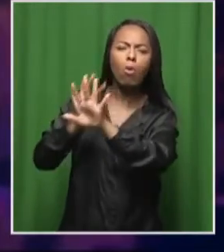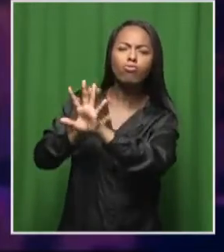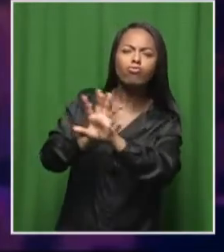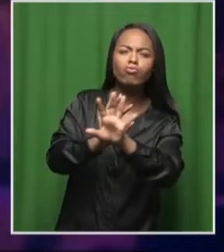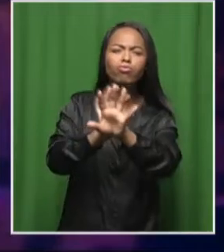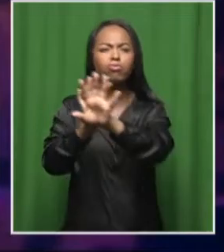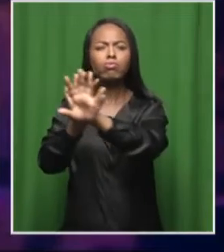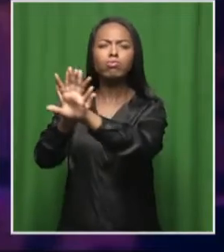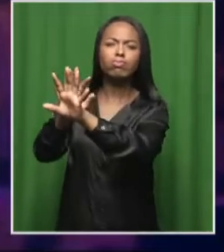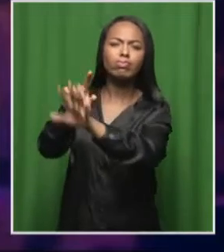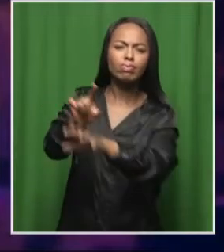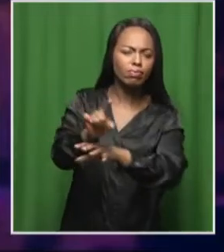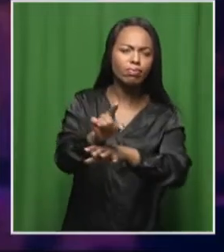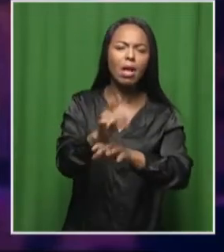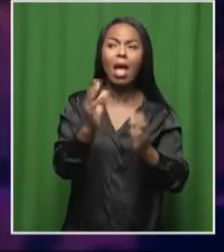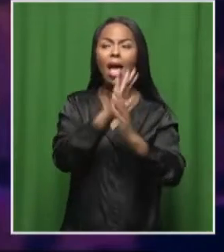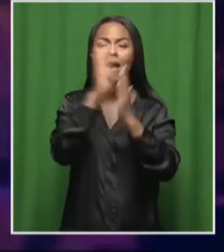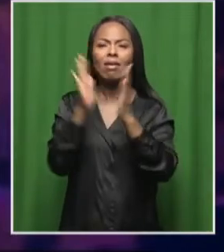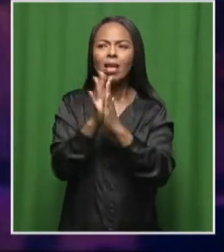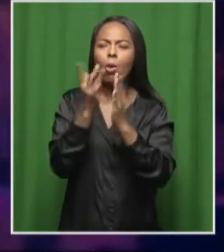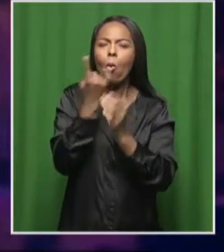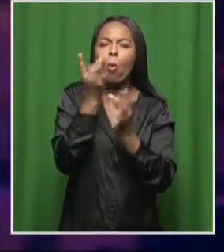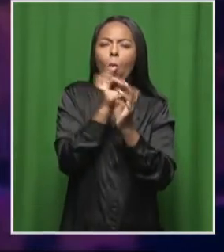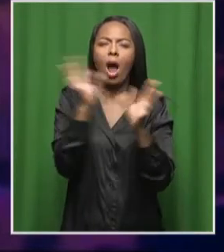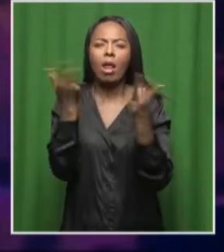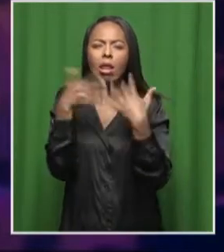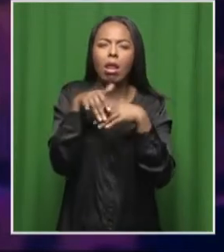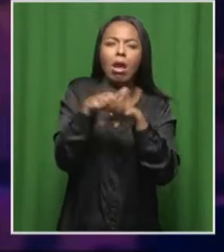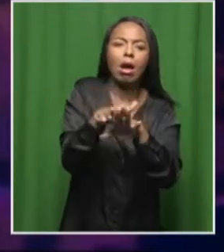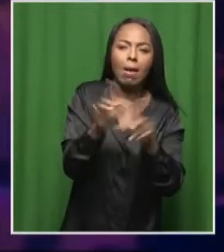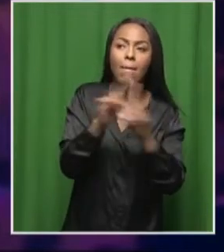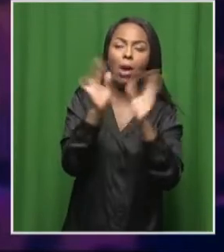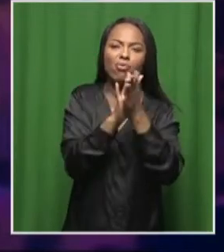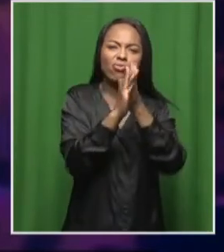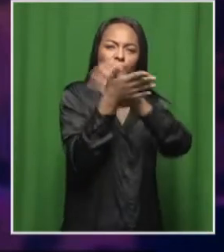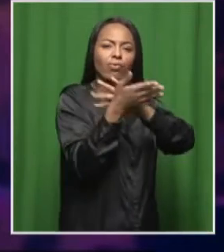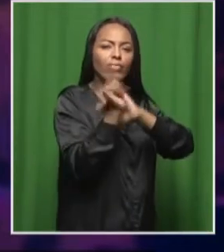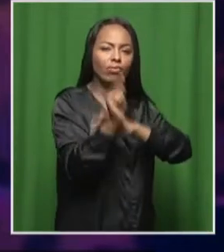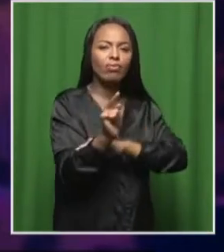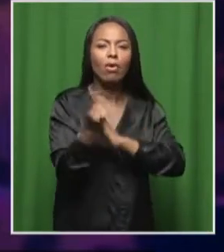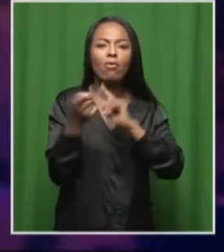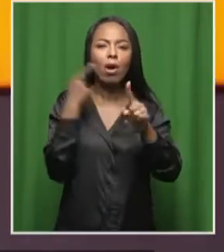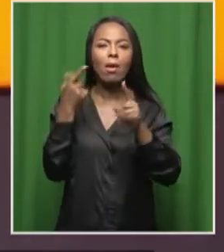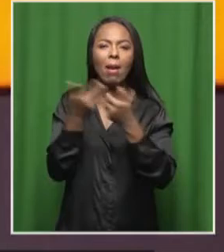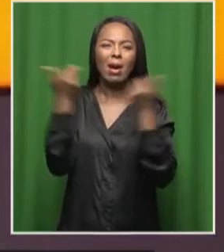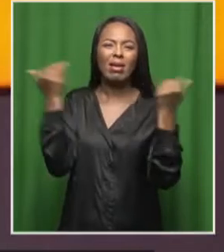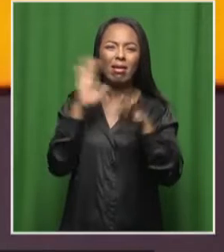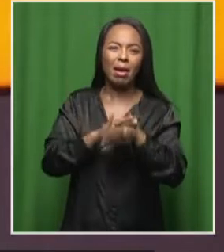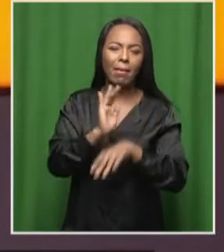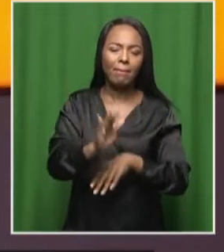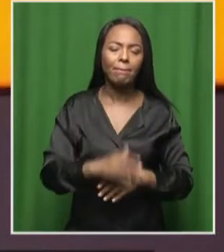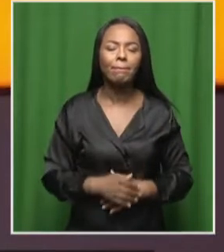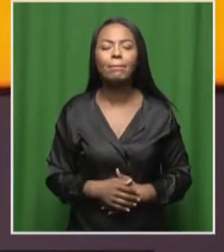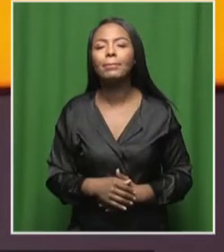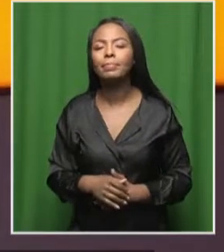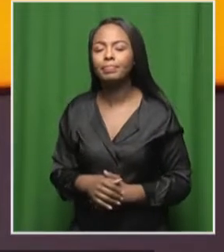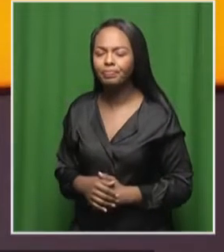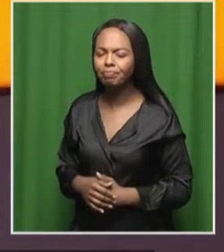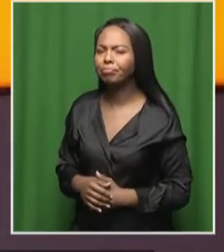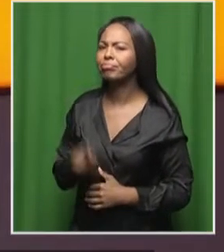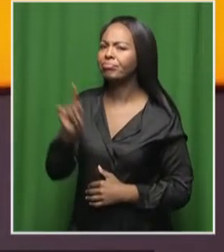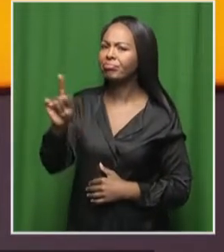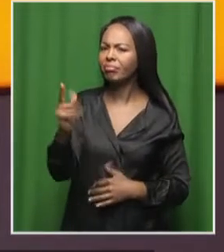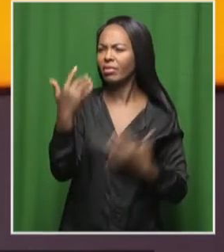this vibrancy that was once there and which was just destroyed by apartheid bulldozers. And Aubrey, which characters